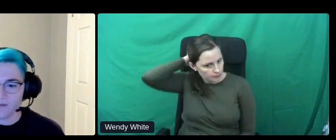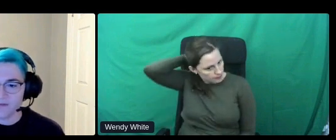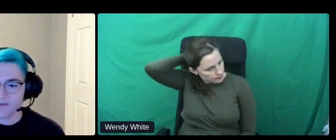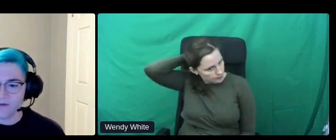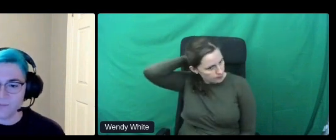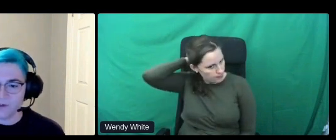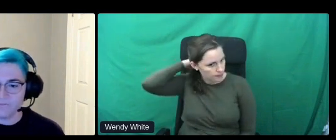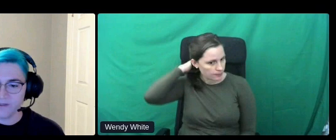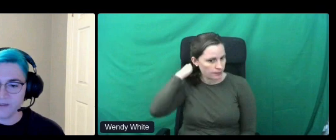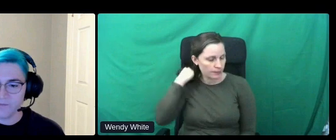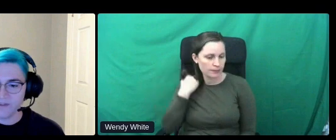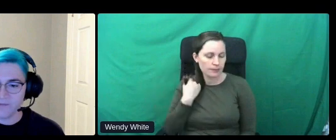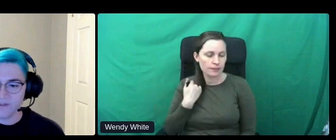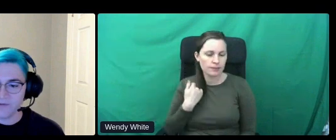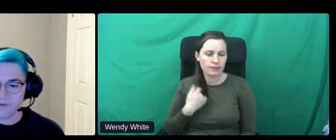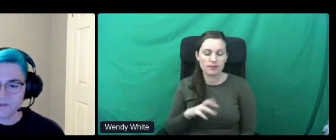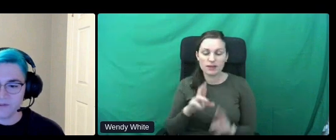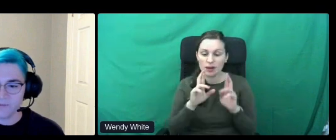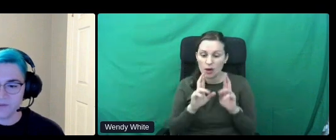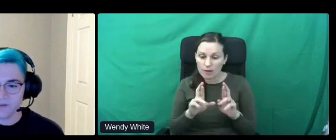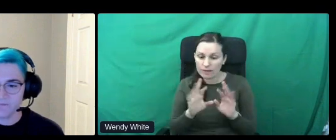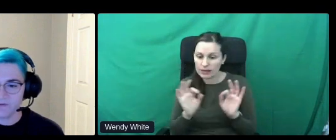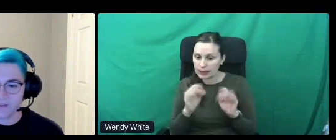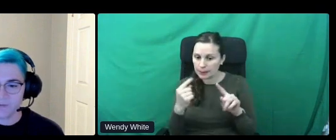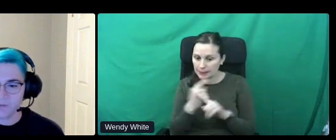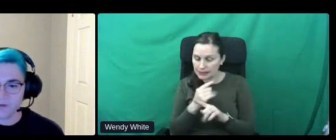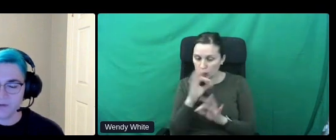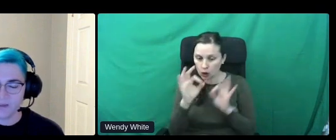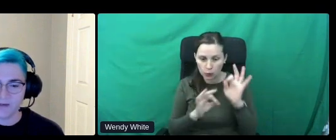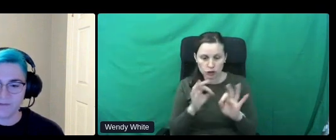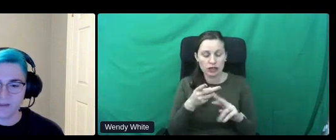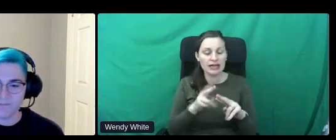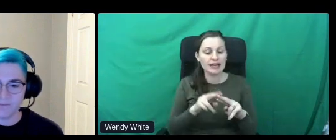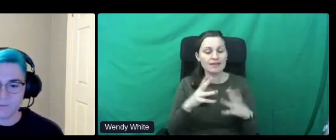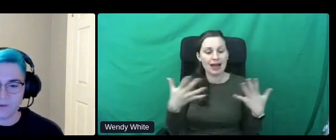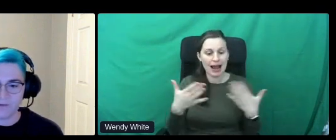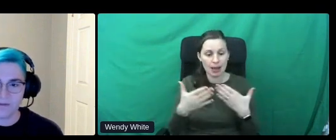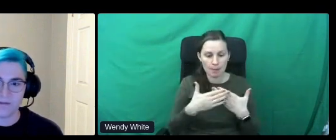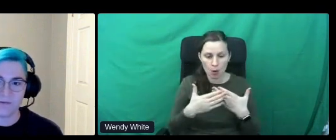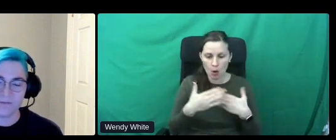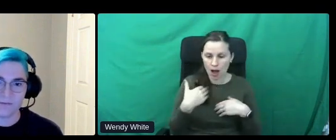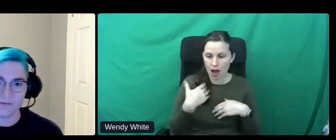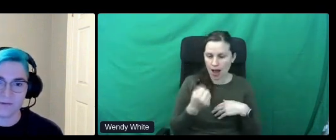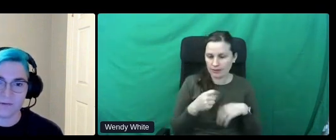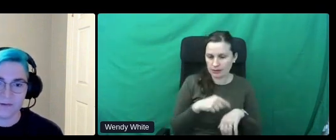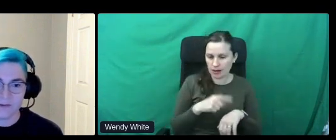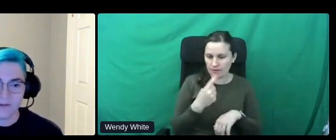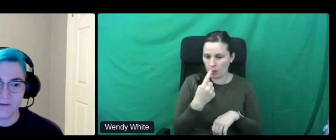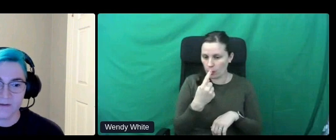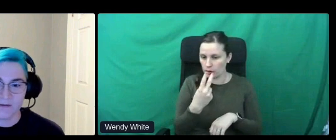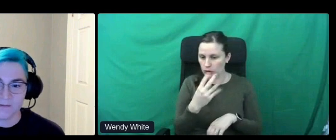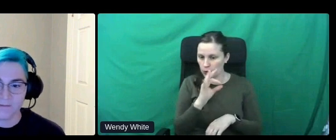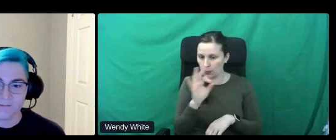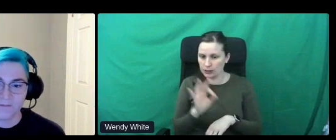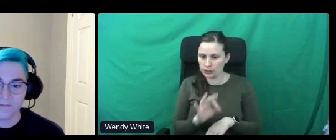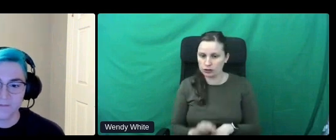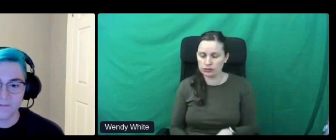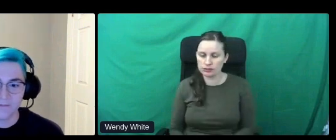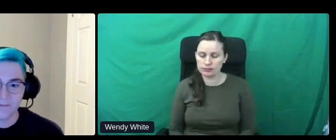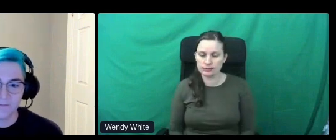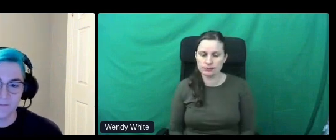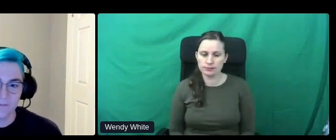All right, so hopefully I didn't miss anybody's questions, but if there's any more, I think I have time for one or two.